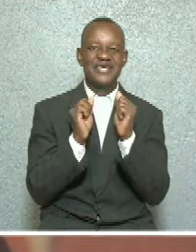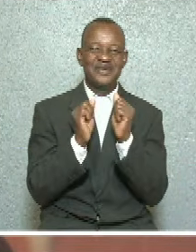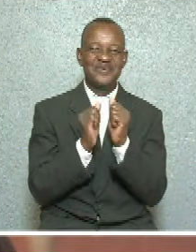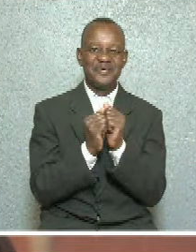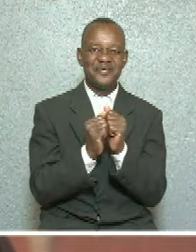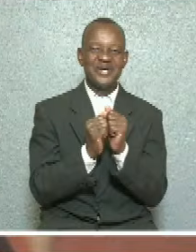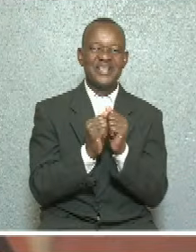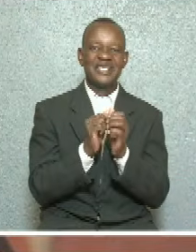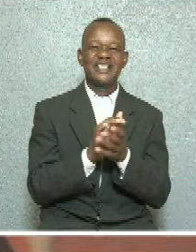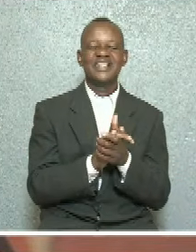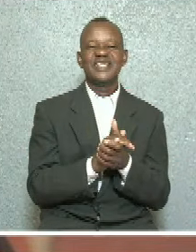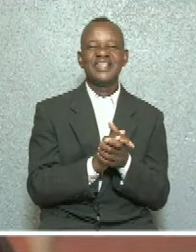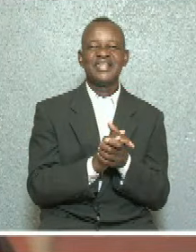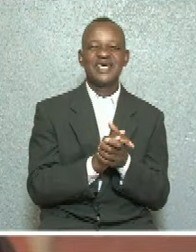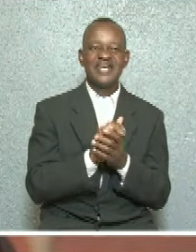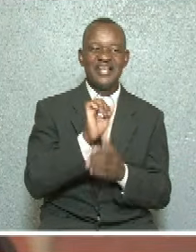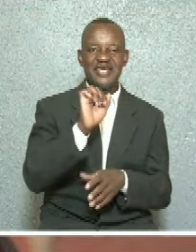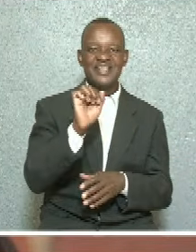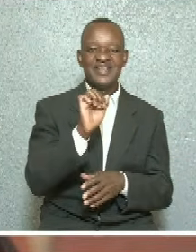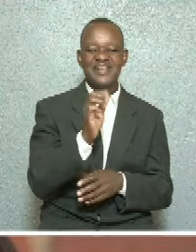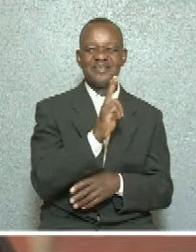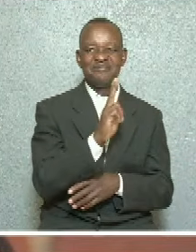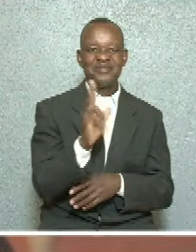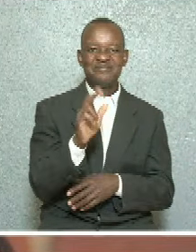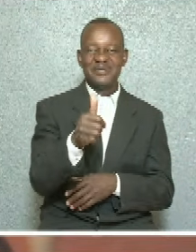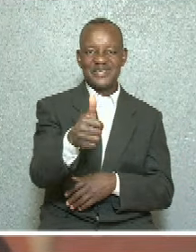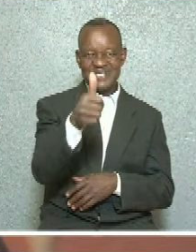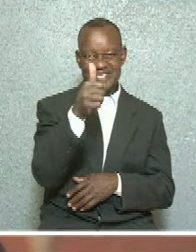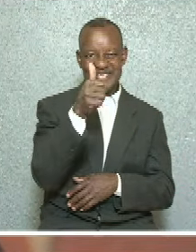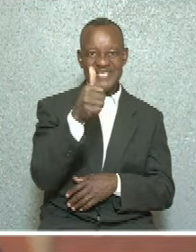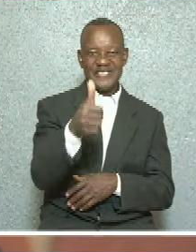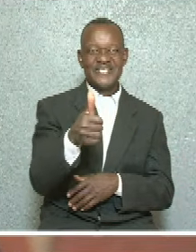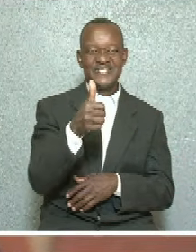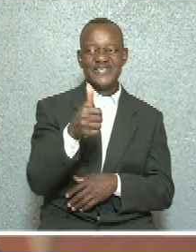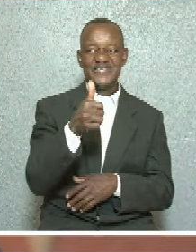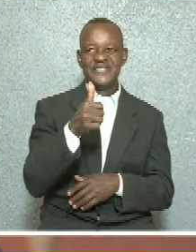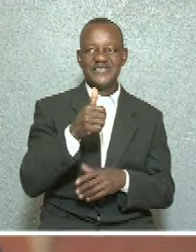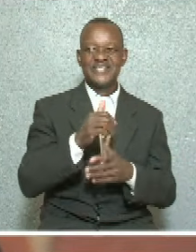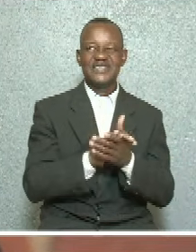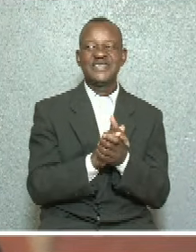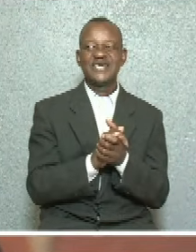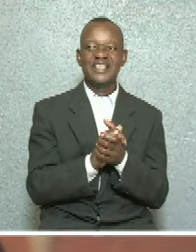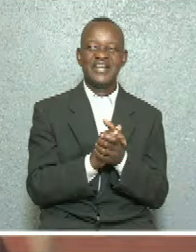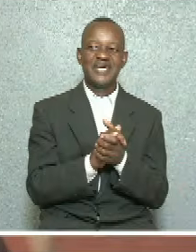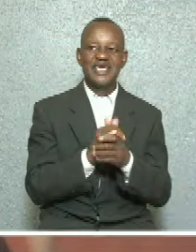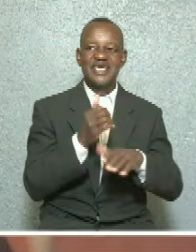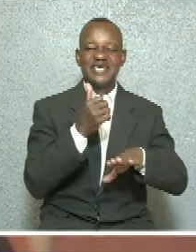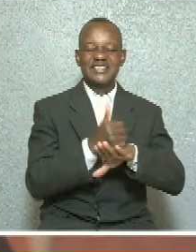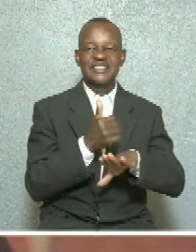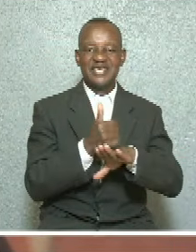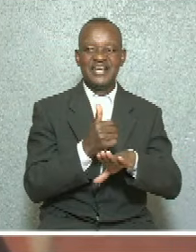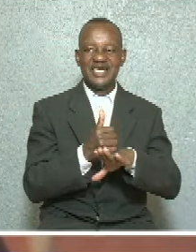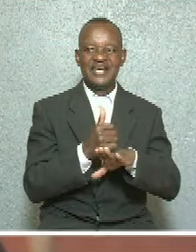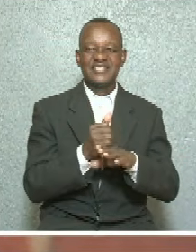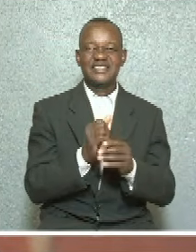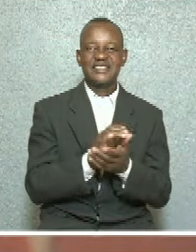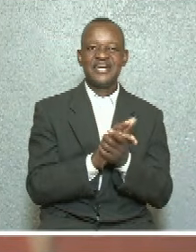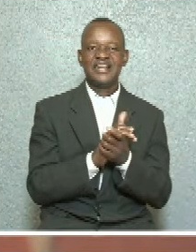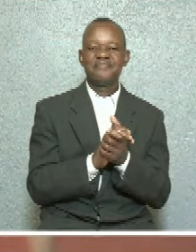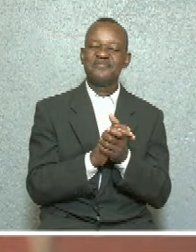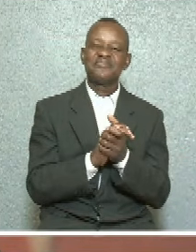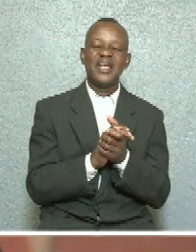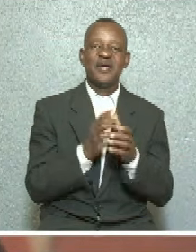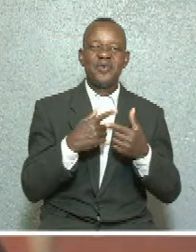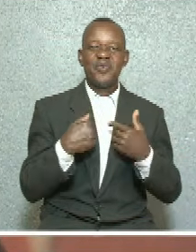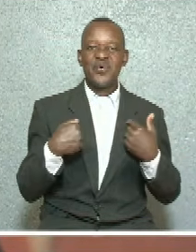thin, and really the privilege that you have given our kids. We couldn't afford it, only Pay did